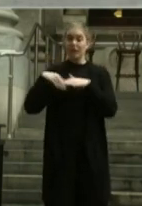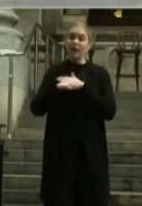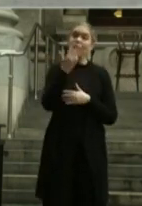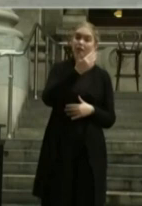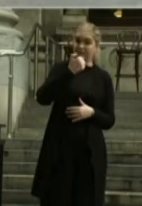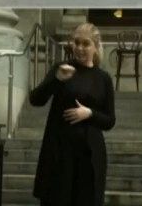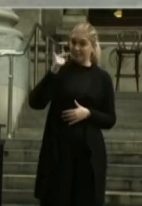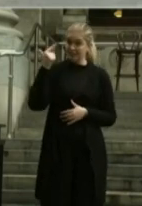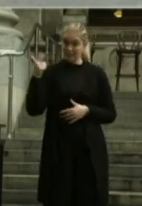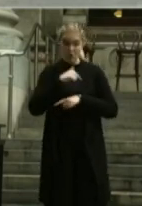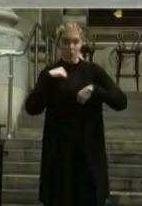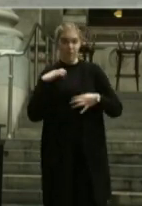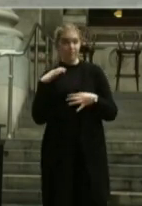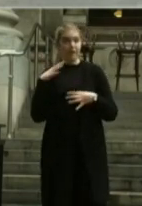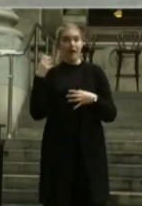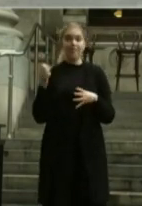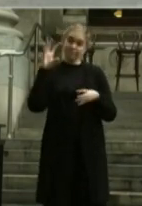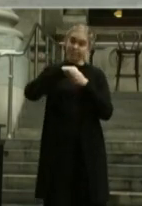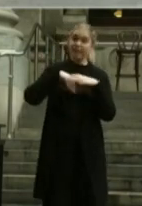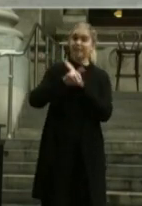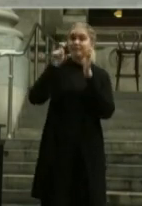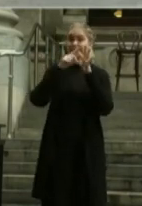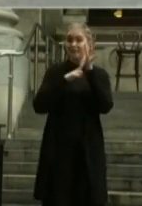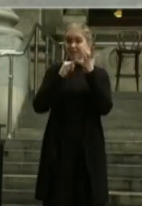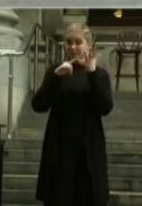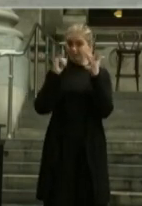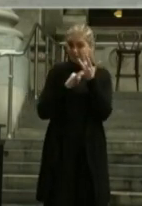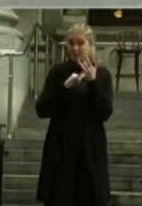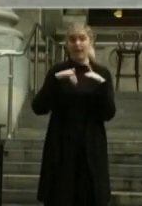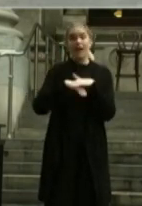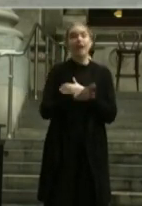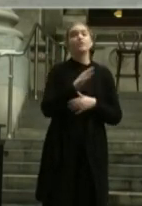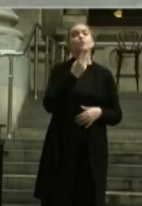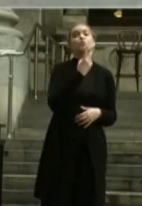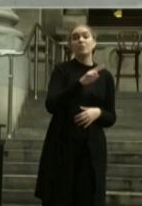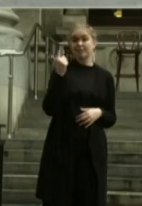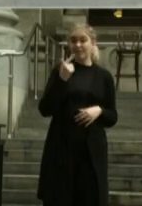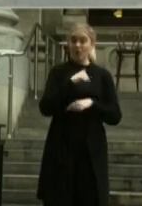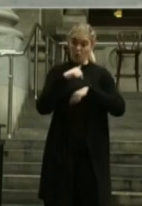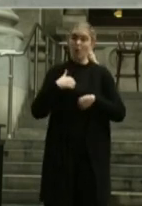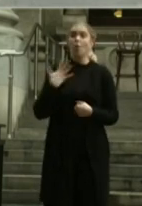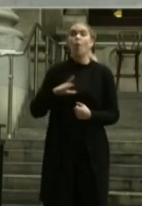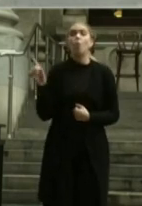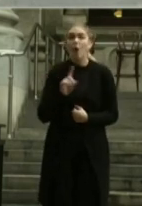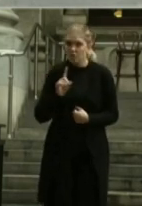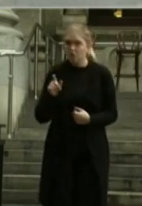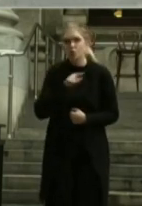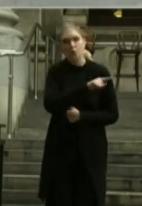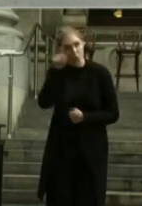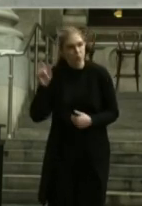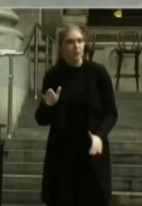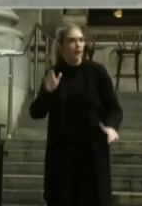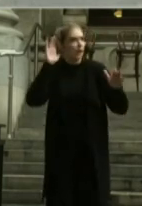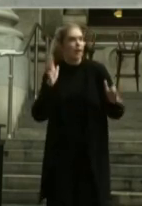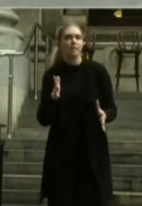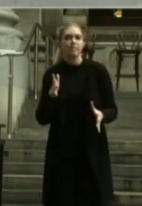counted. In 2017, we seek to be heard. We leave base camp and start our trek